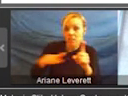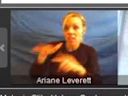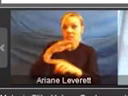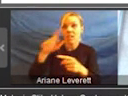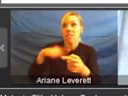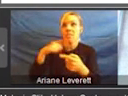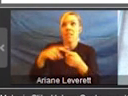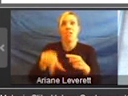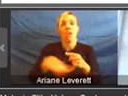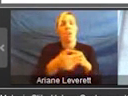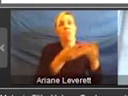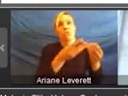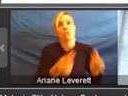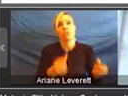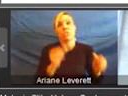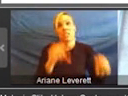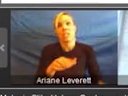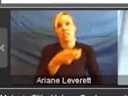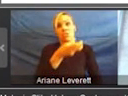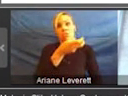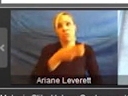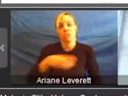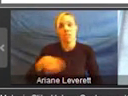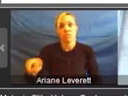are certainly very interesting